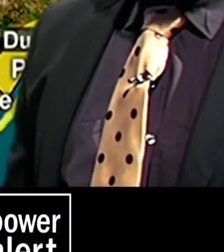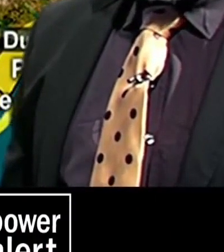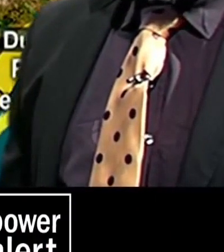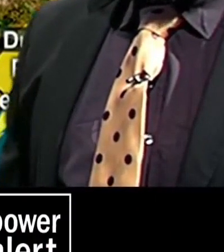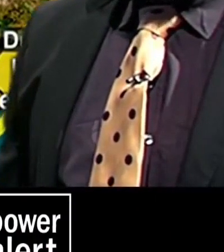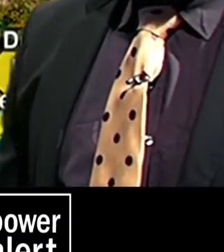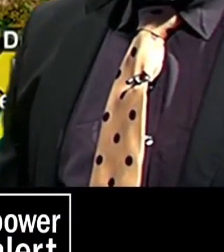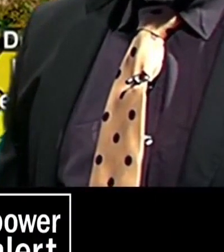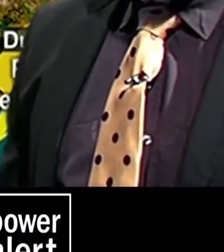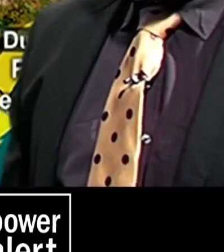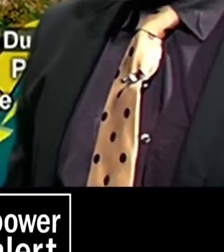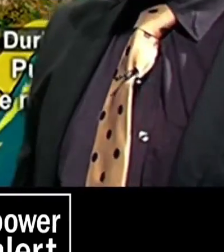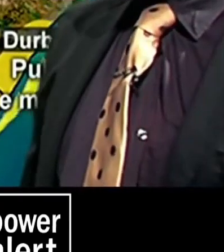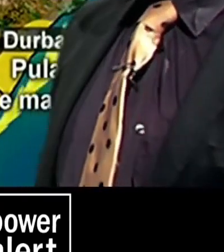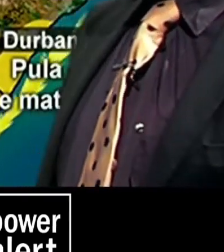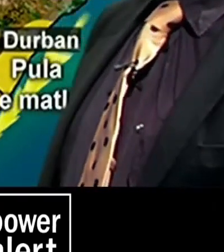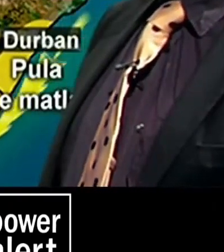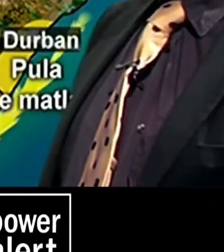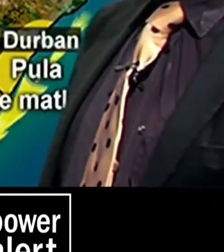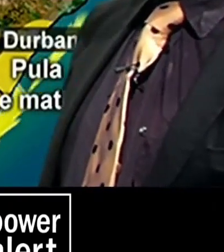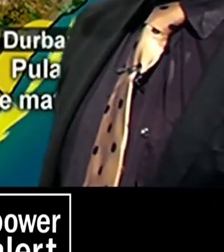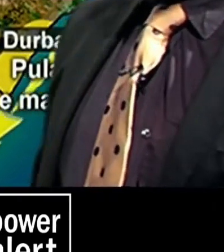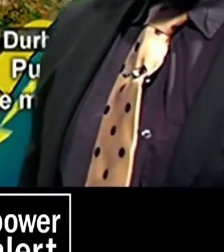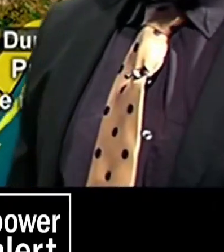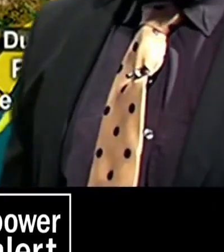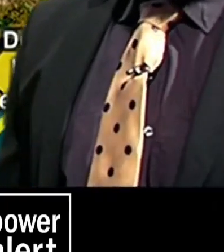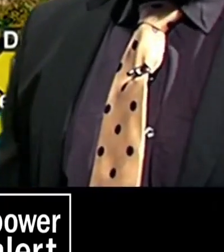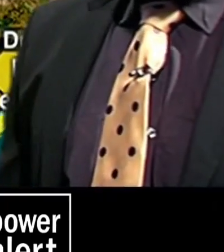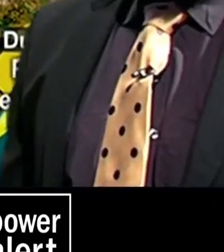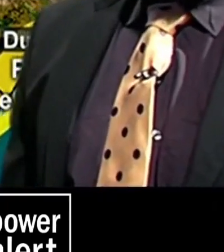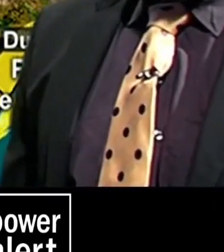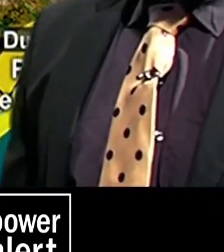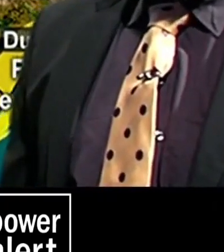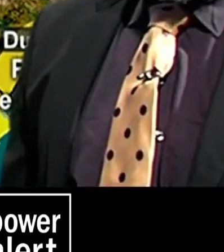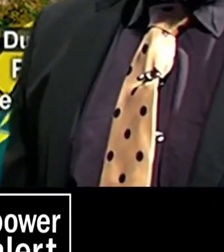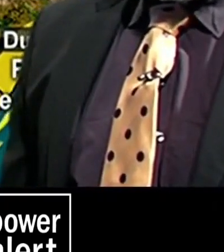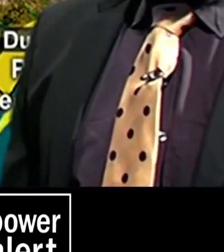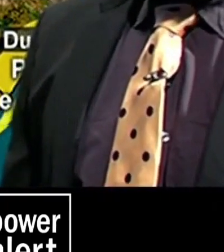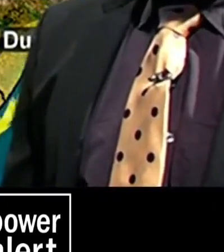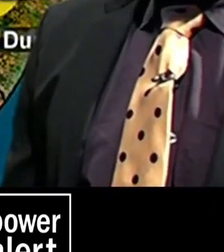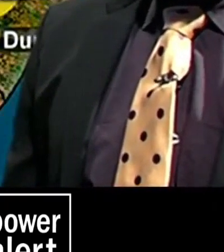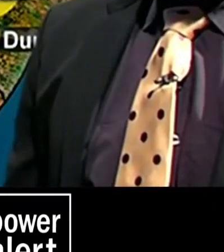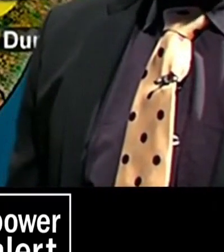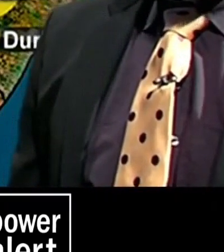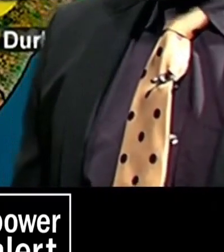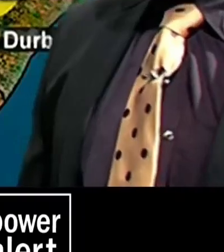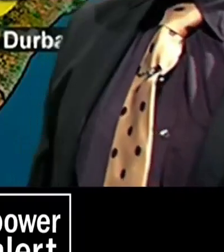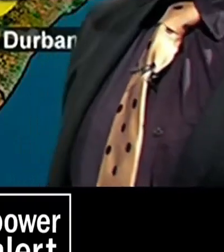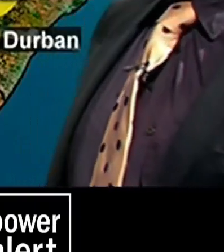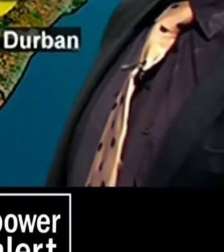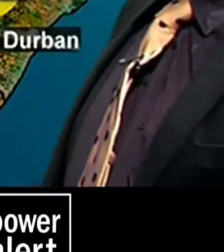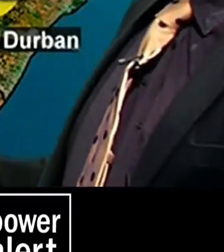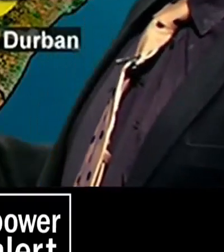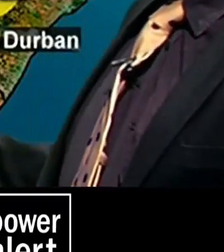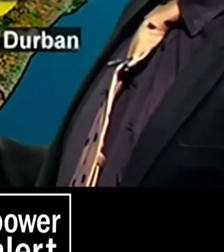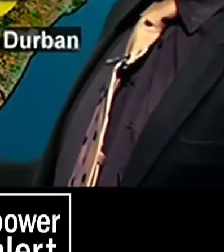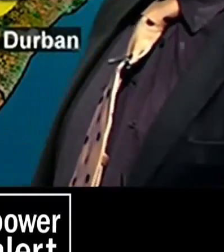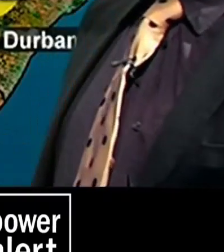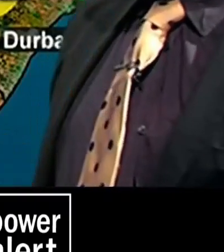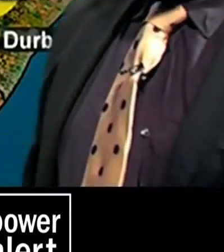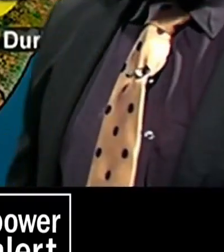a dipula tsa mahadima the ha se le bopong ho tla ba le maemo a hleng ana le maemo matla holo ha re sheba tatsi la ho sane re ka lebella hore lehlwa